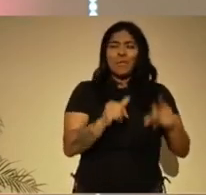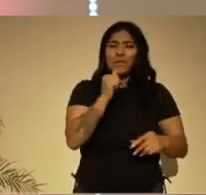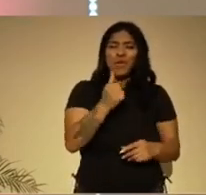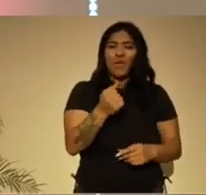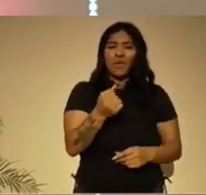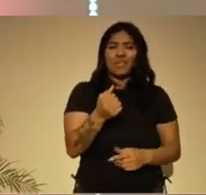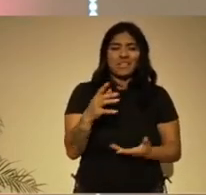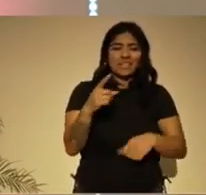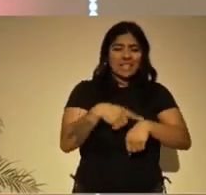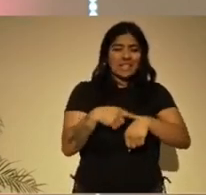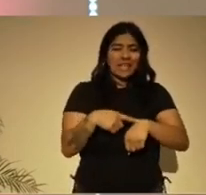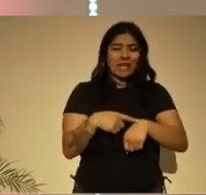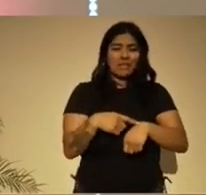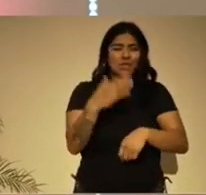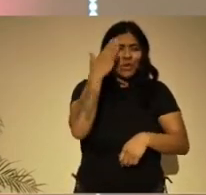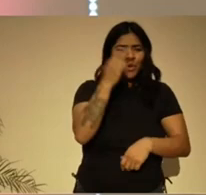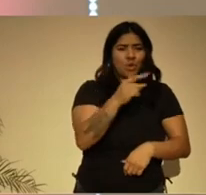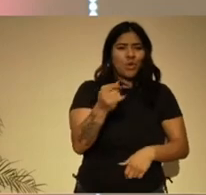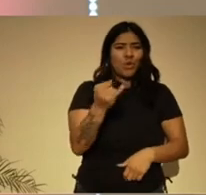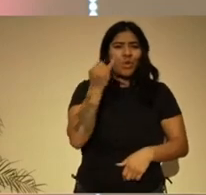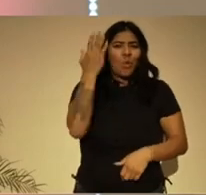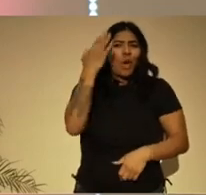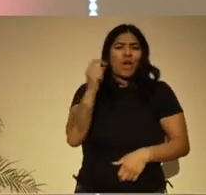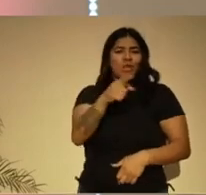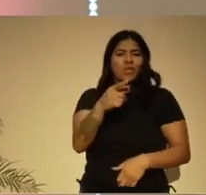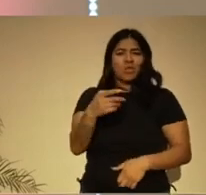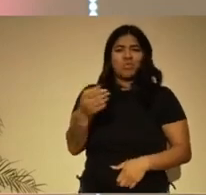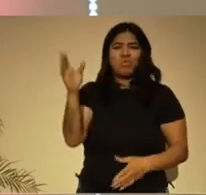get to know you, why are you so concerned about what they think about you?